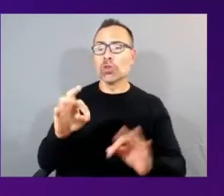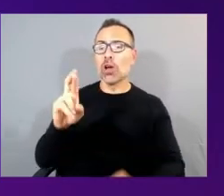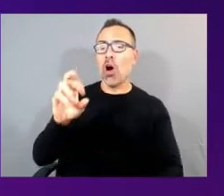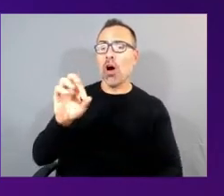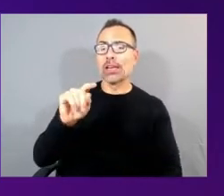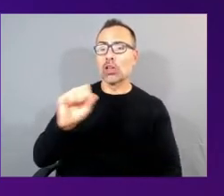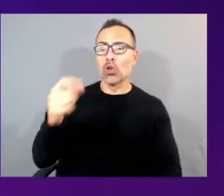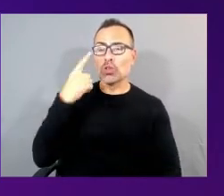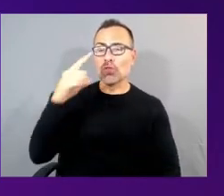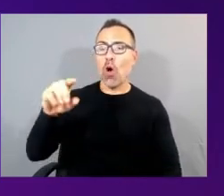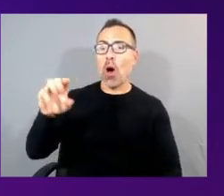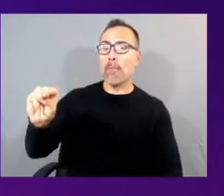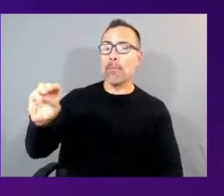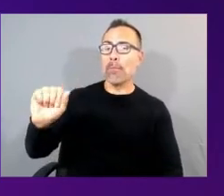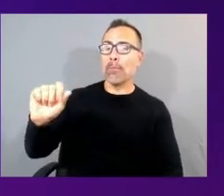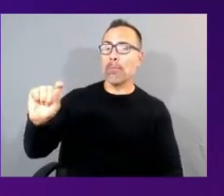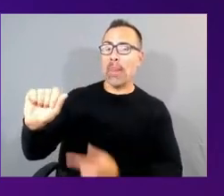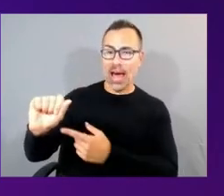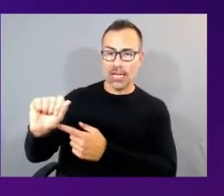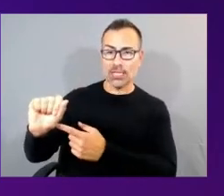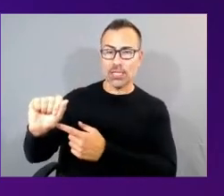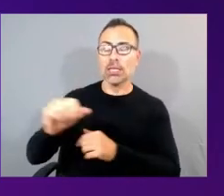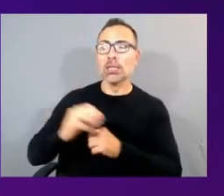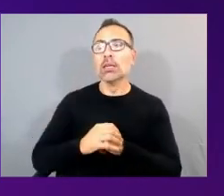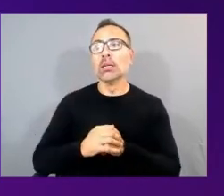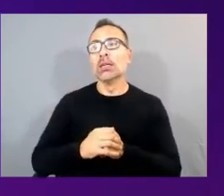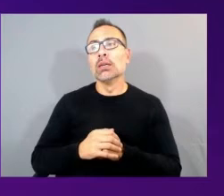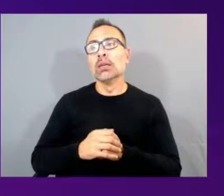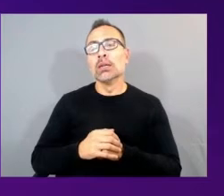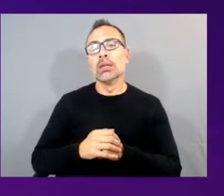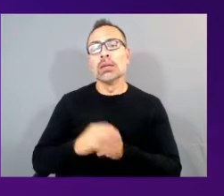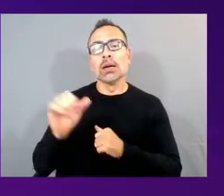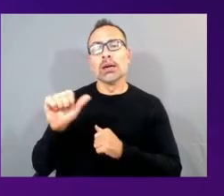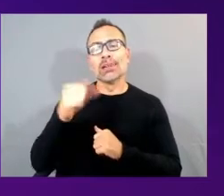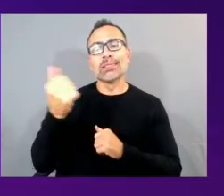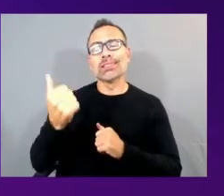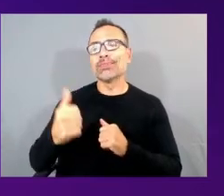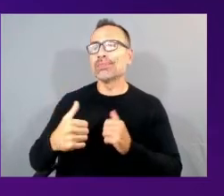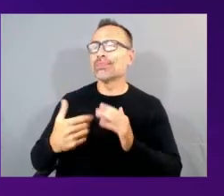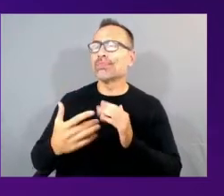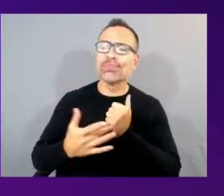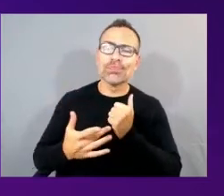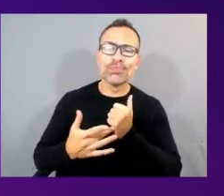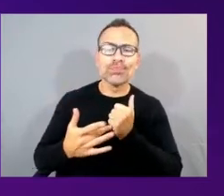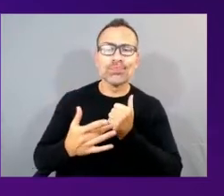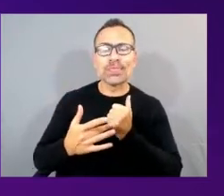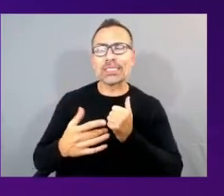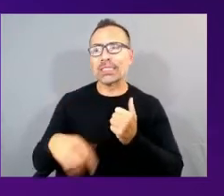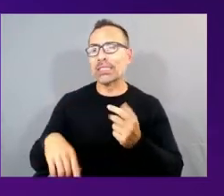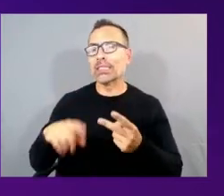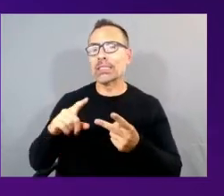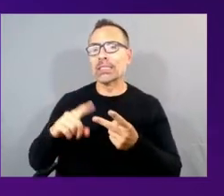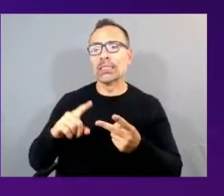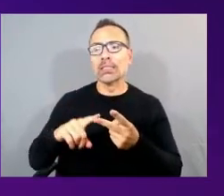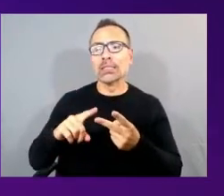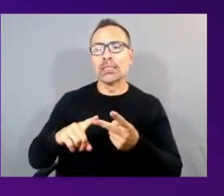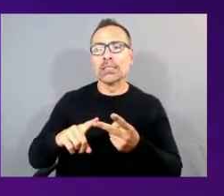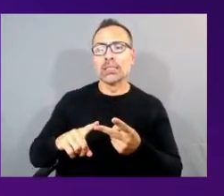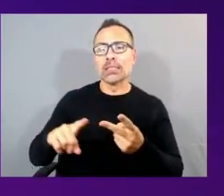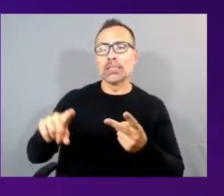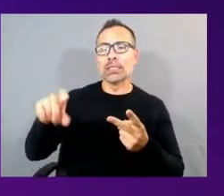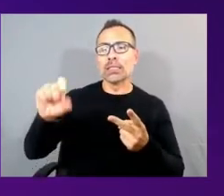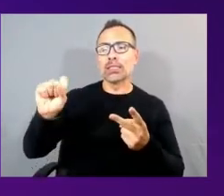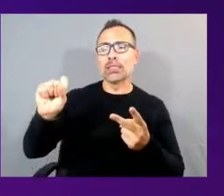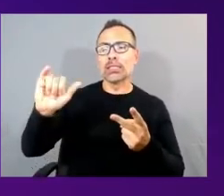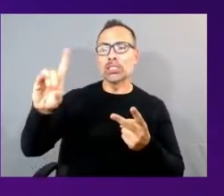that we like to see soon. Another technology that we're interested in is Sidewalk from Amazon. Again,